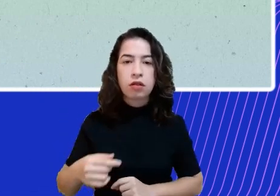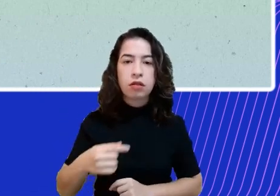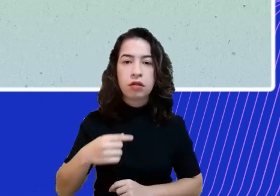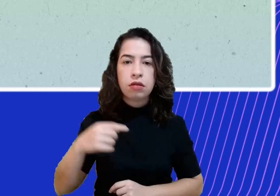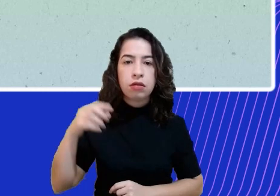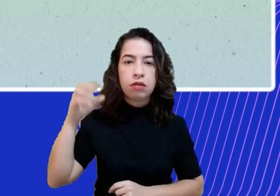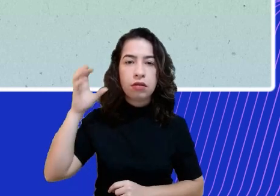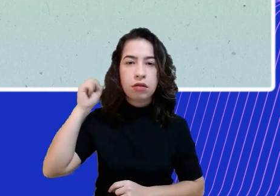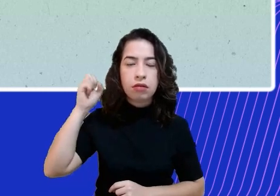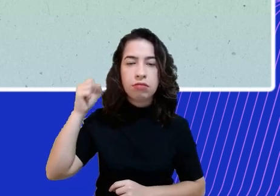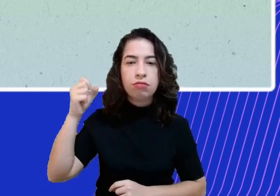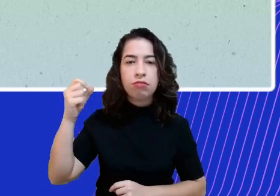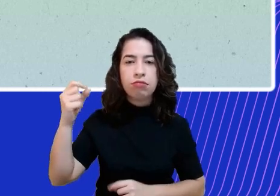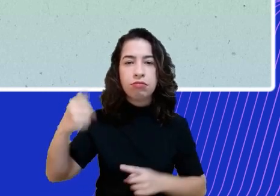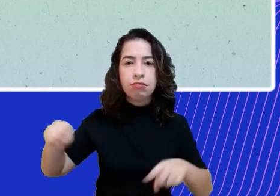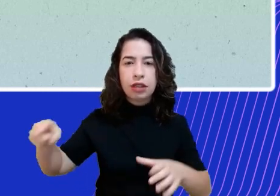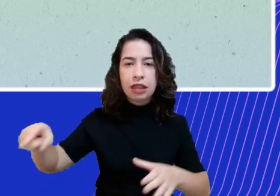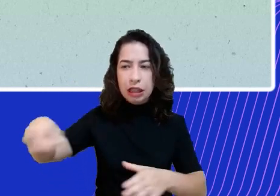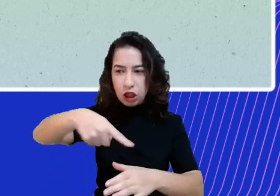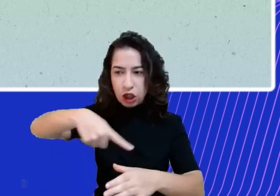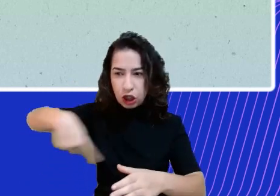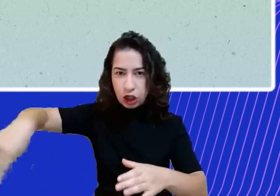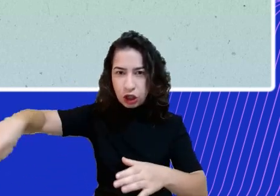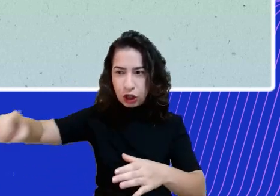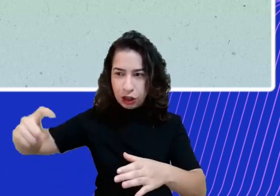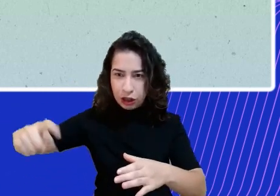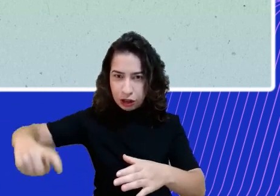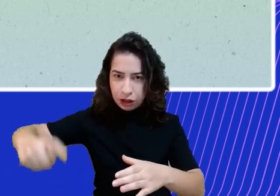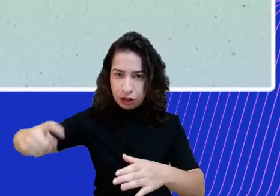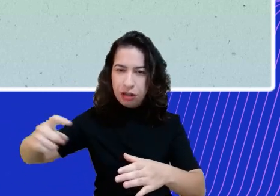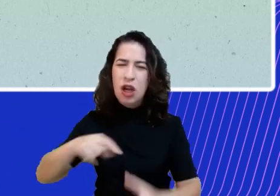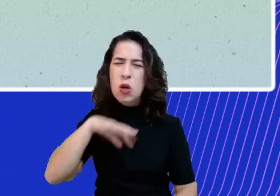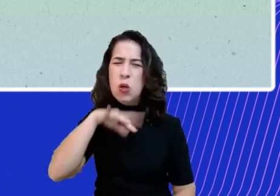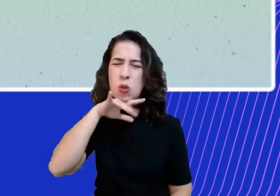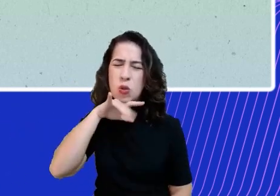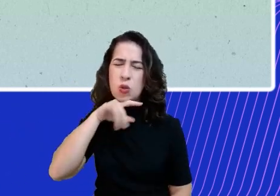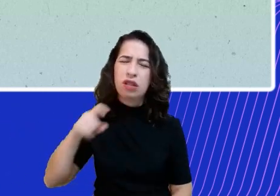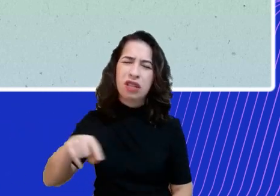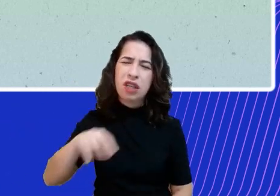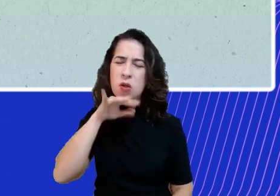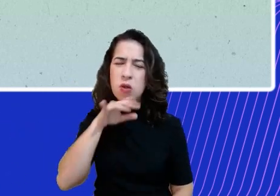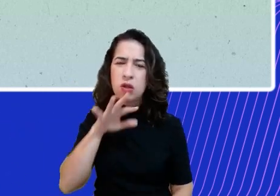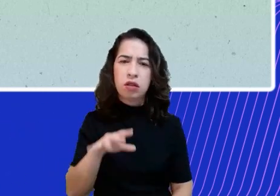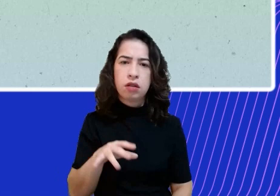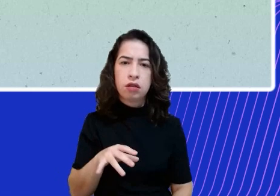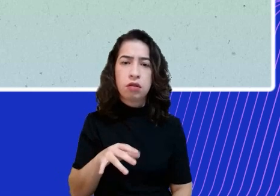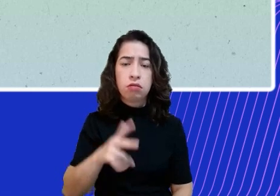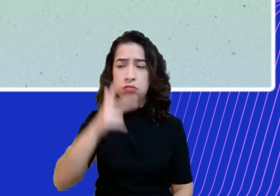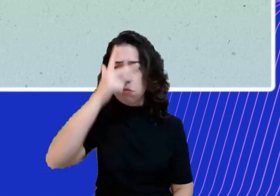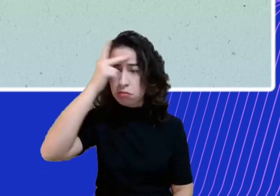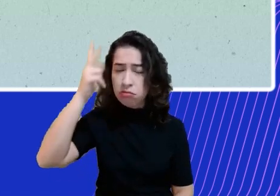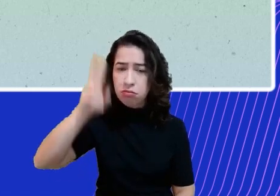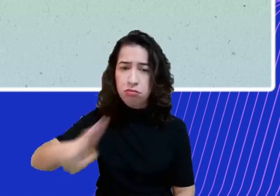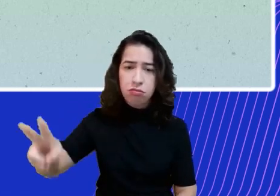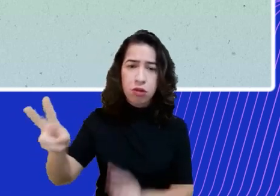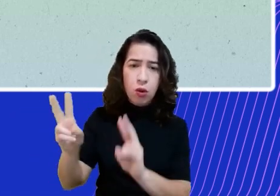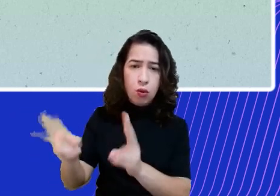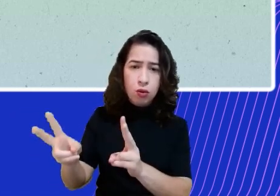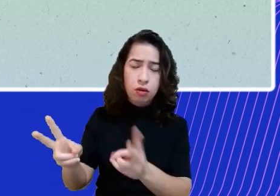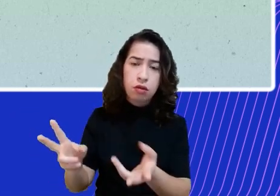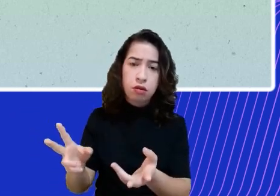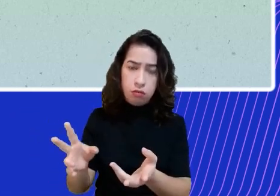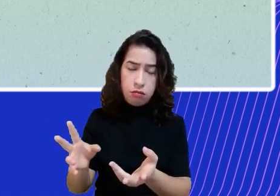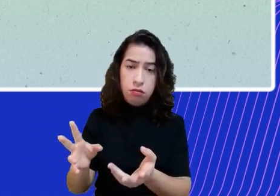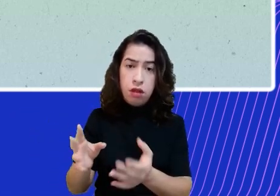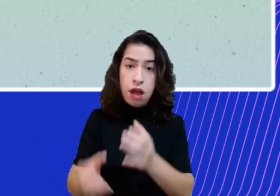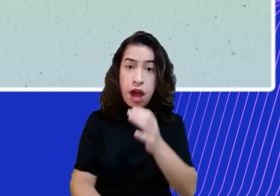to the music in the vinyl. So when you stop using that, why